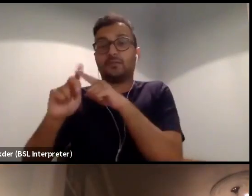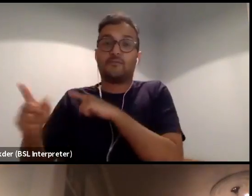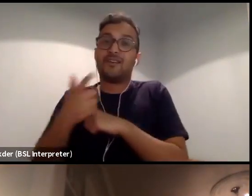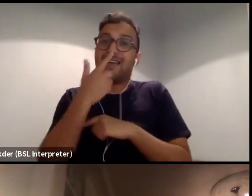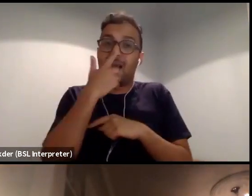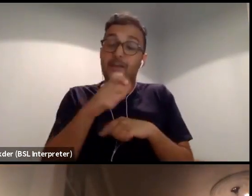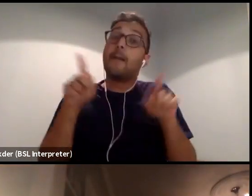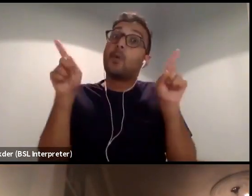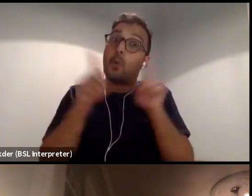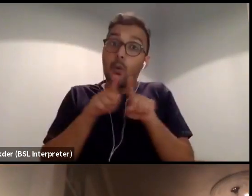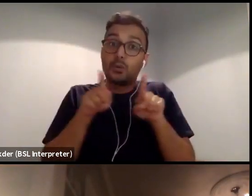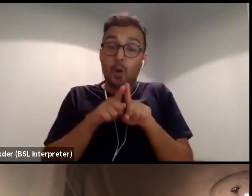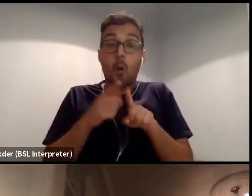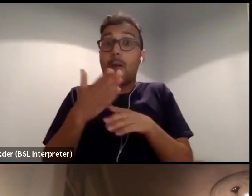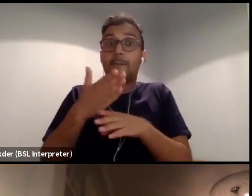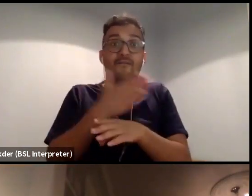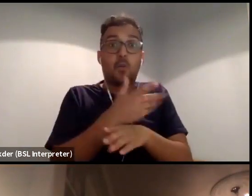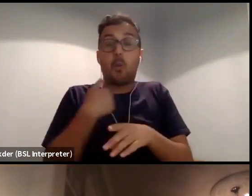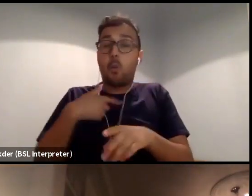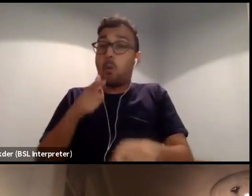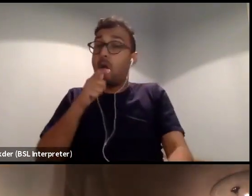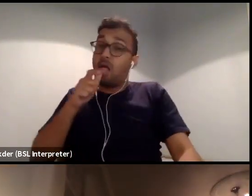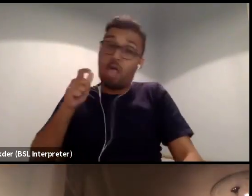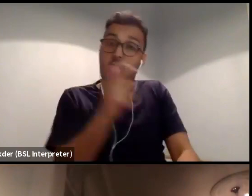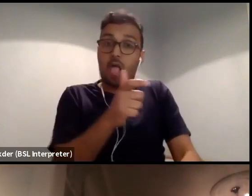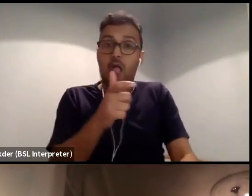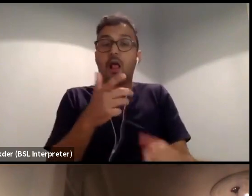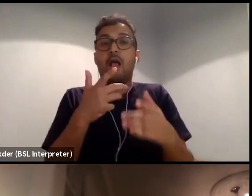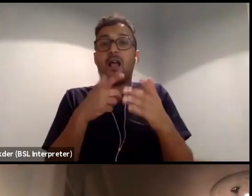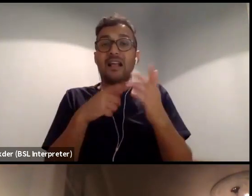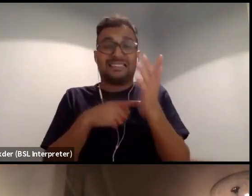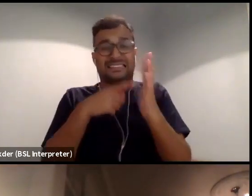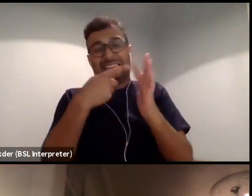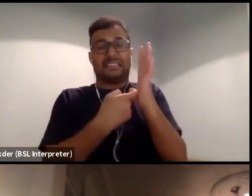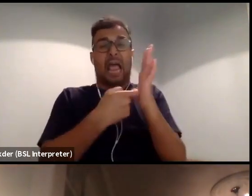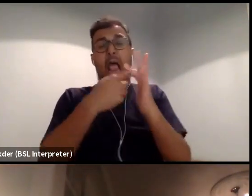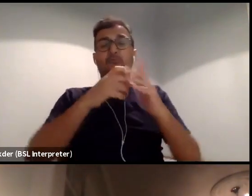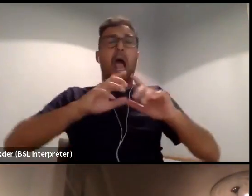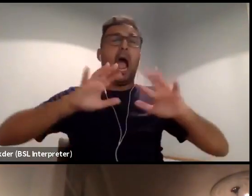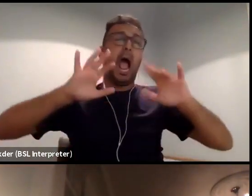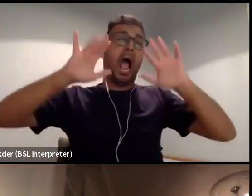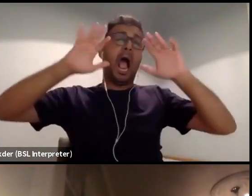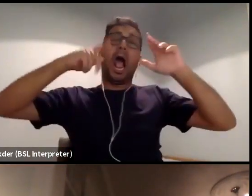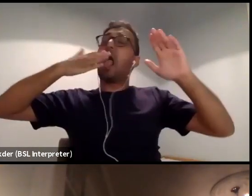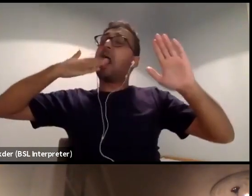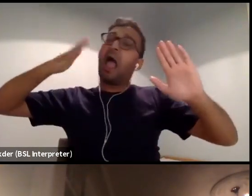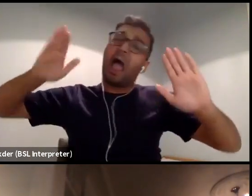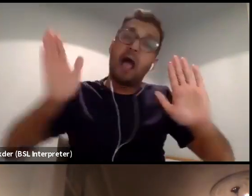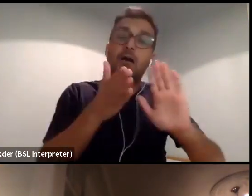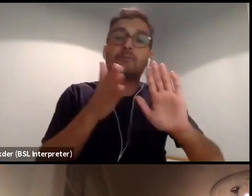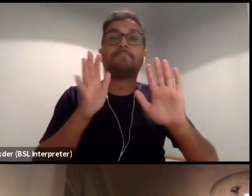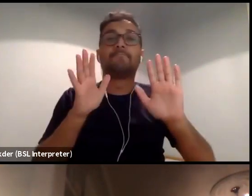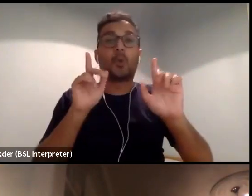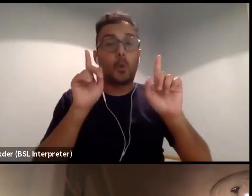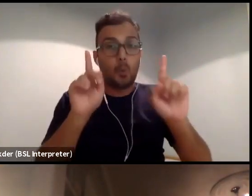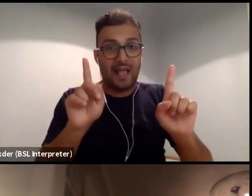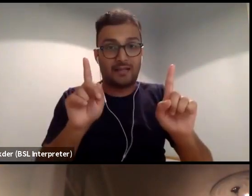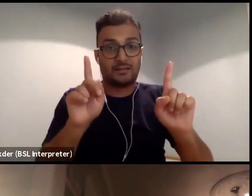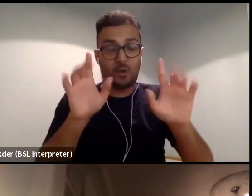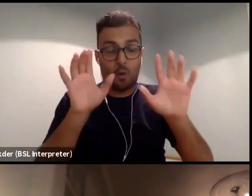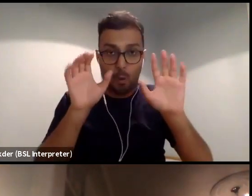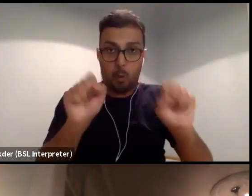we decide whether we're going to use language as consequential, as describing something as a terrorist